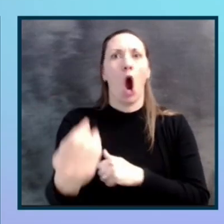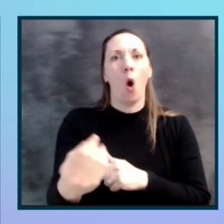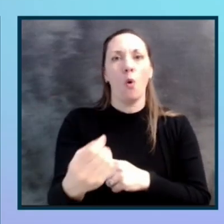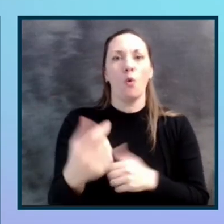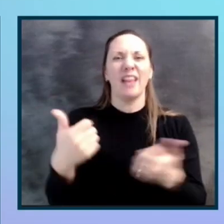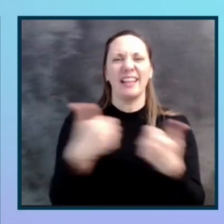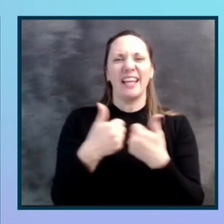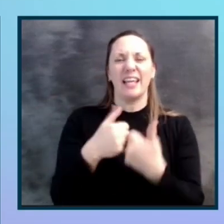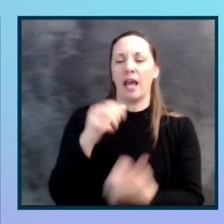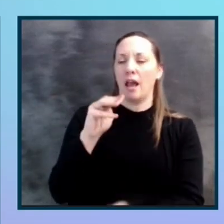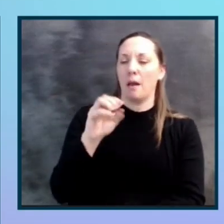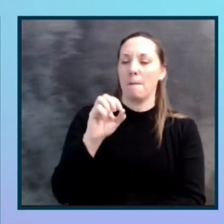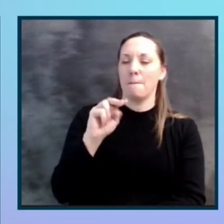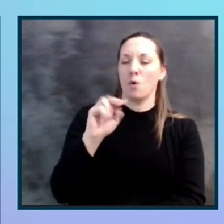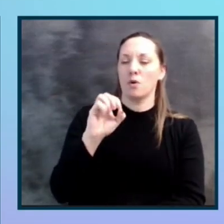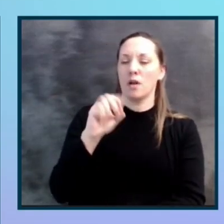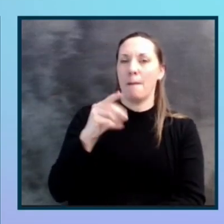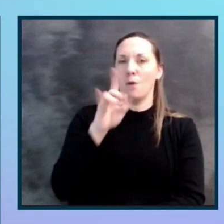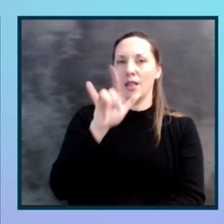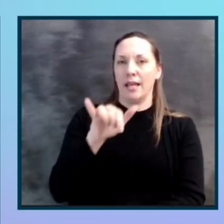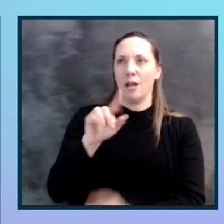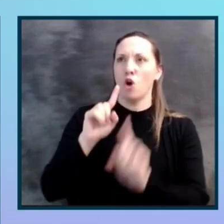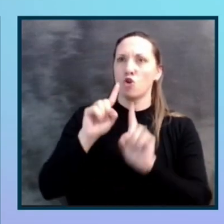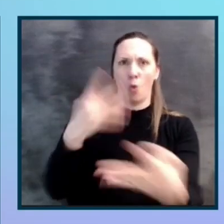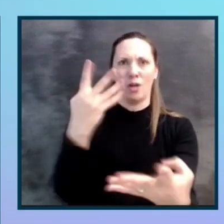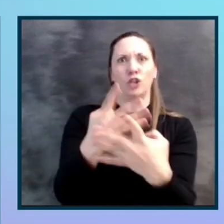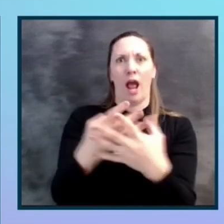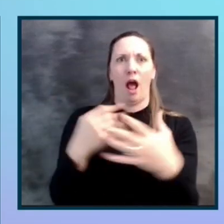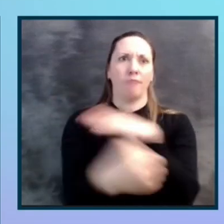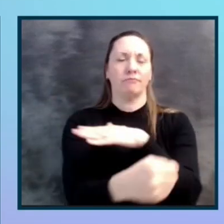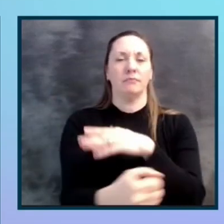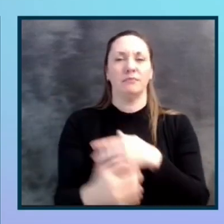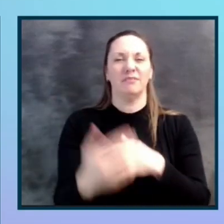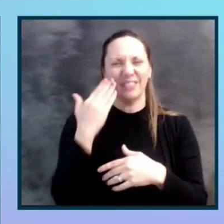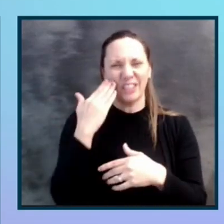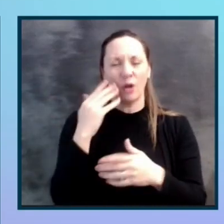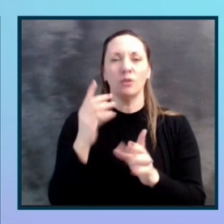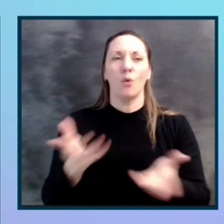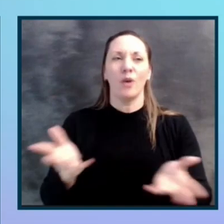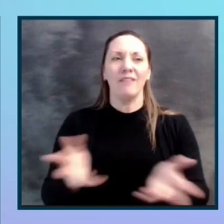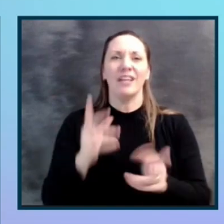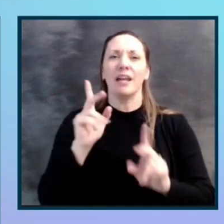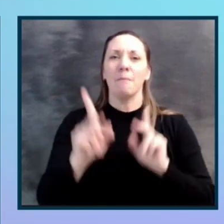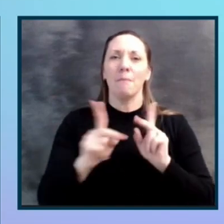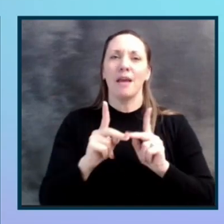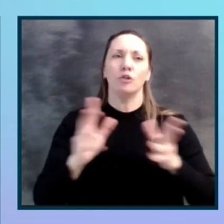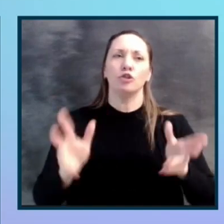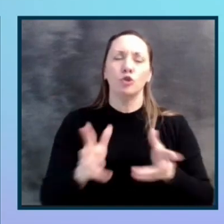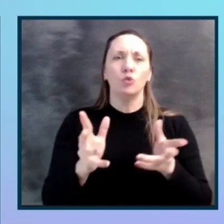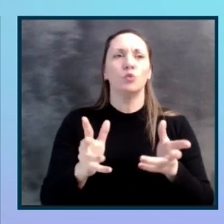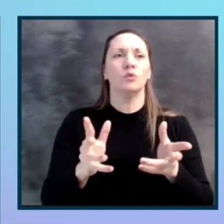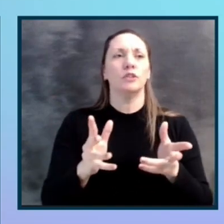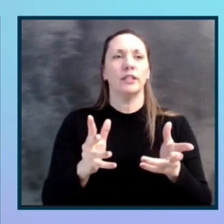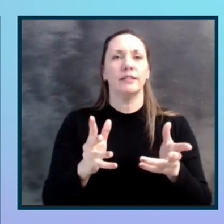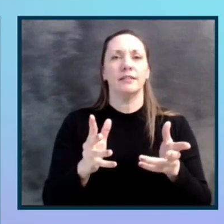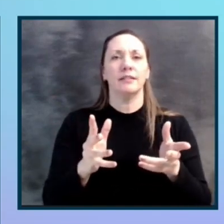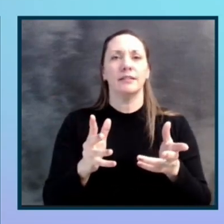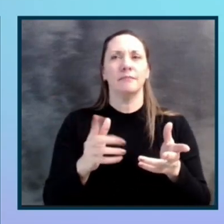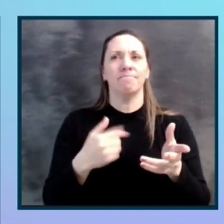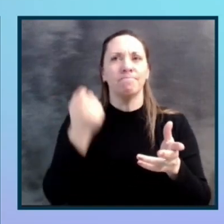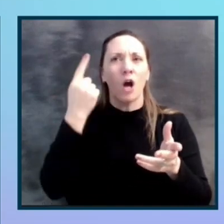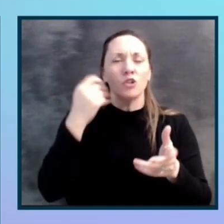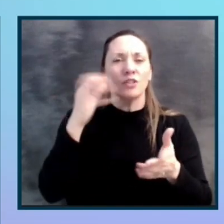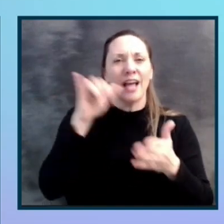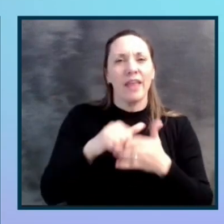get to do nothing the rest of the day. So I think it's getting people to make that leap in faith a little bit. And it does